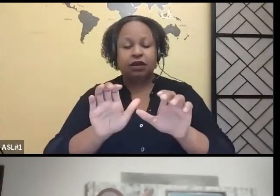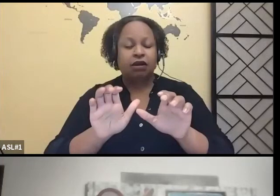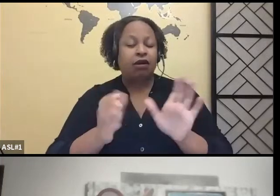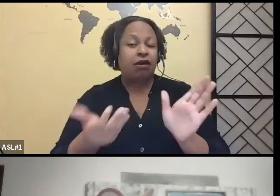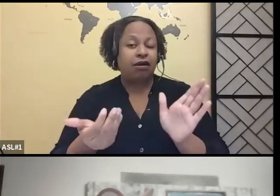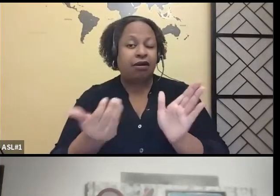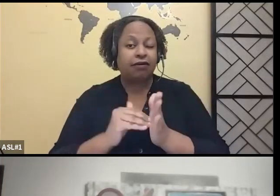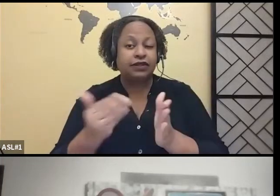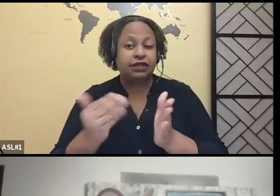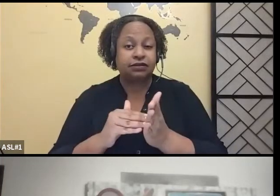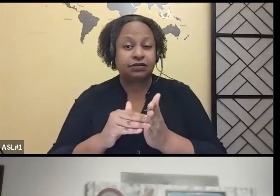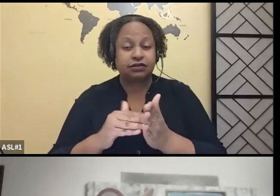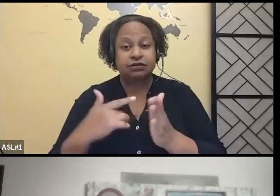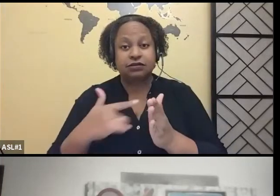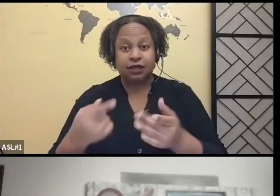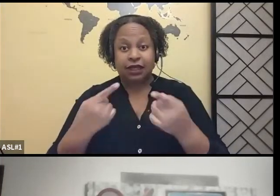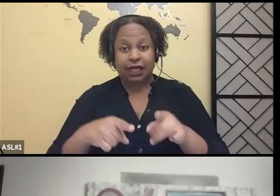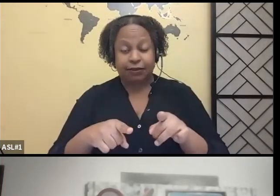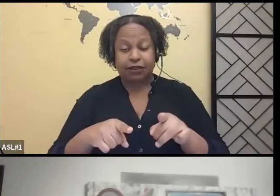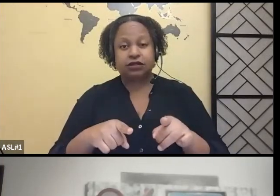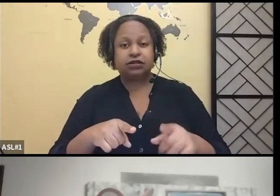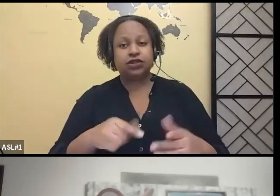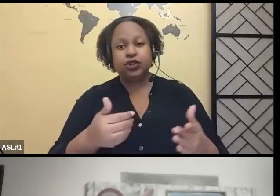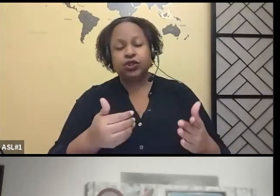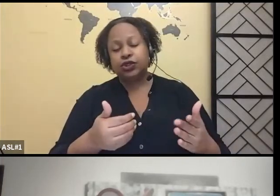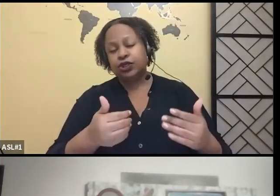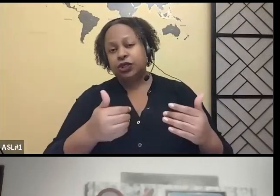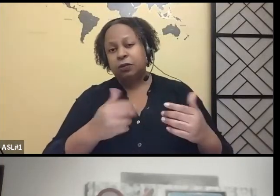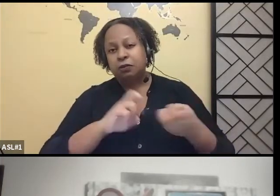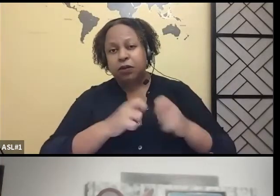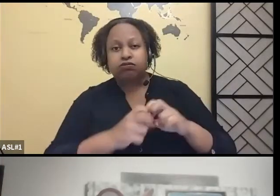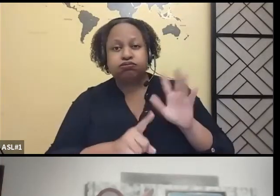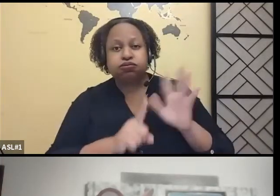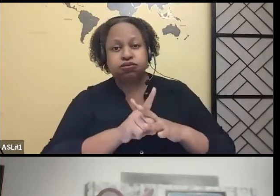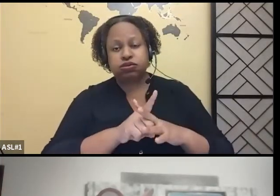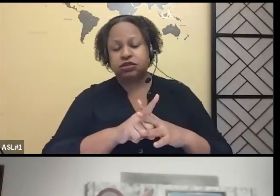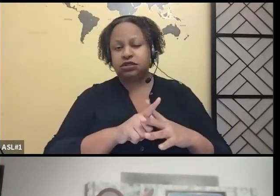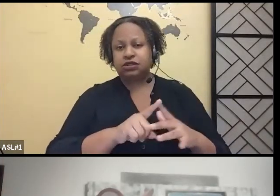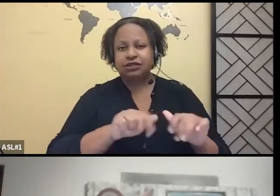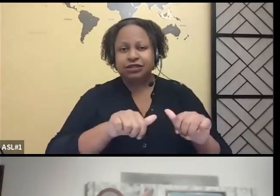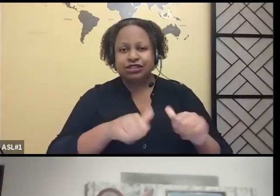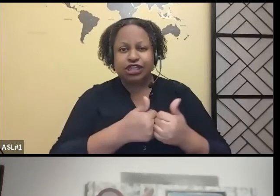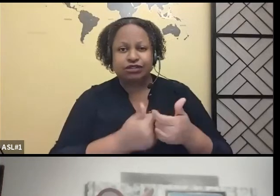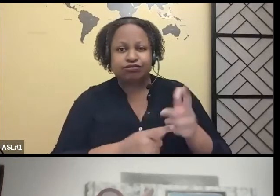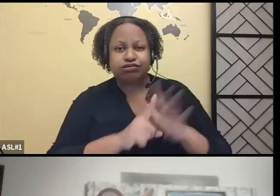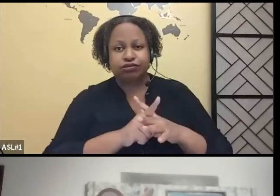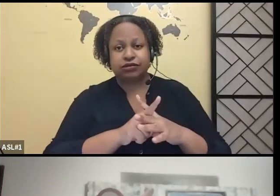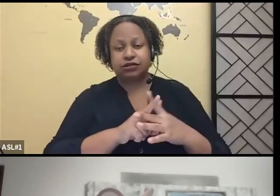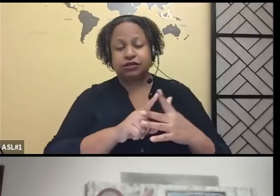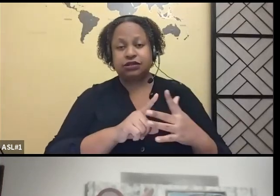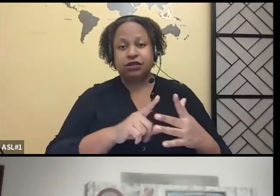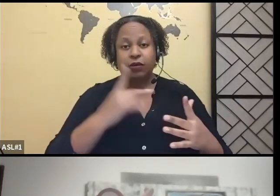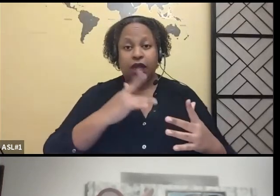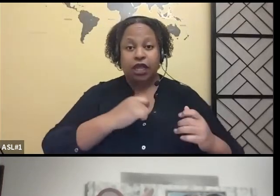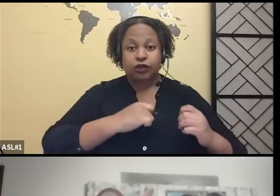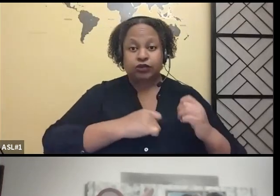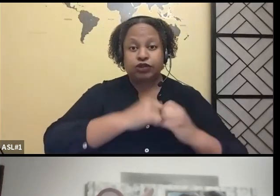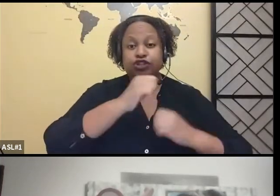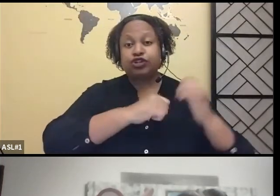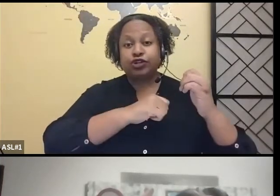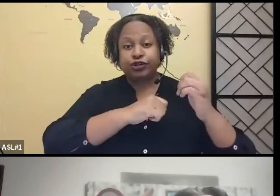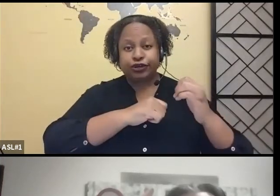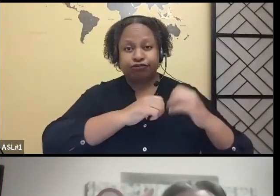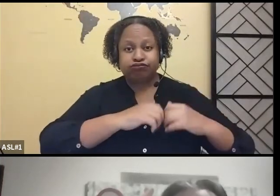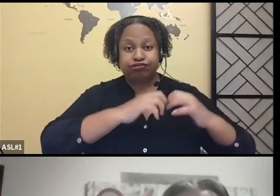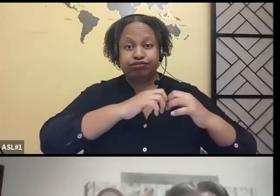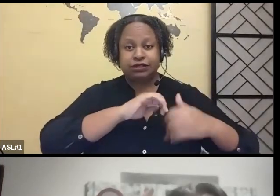entangled in challenges to realize these materializations of infrastructure. And I wonder if you can think